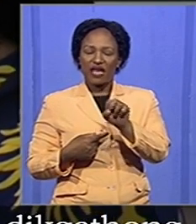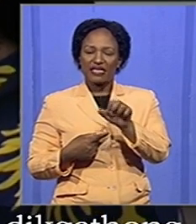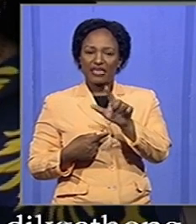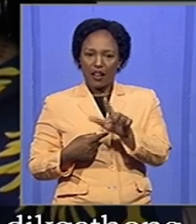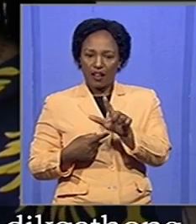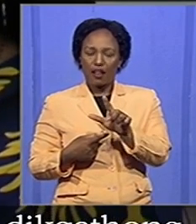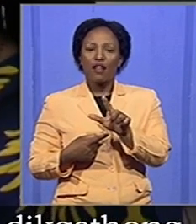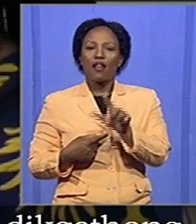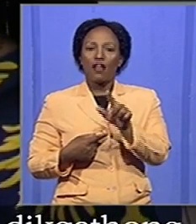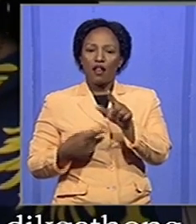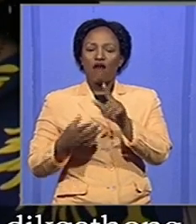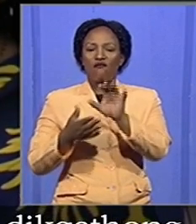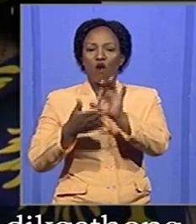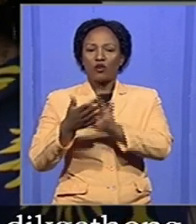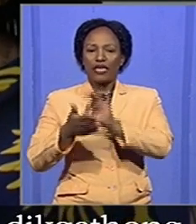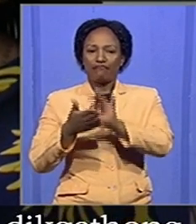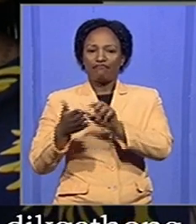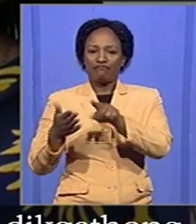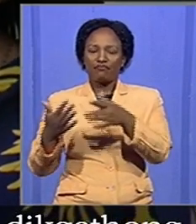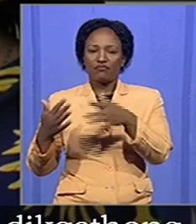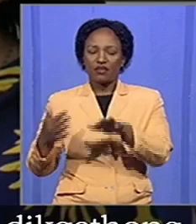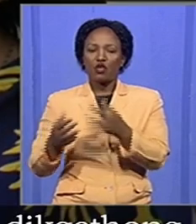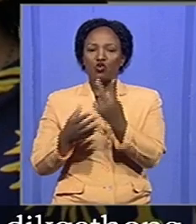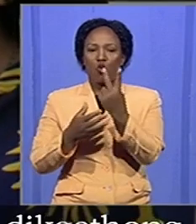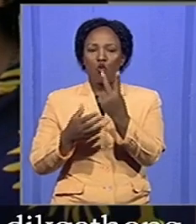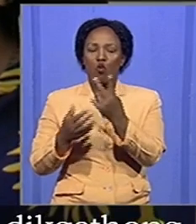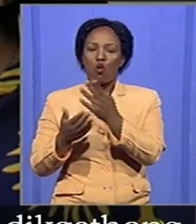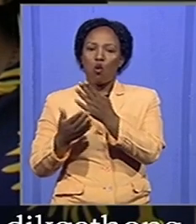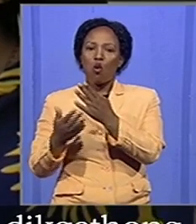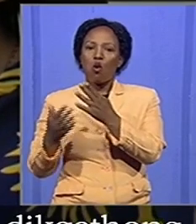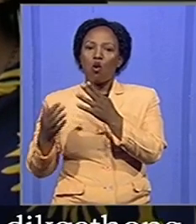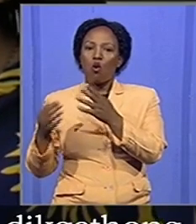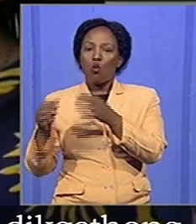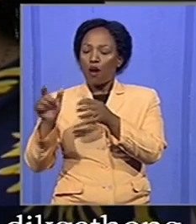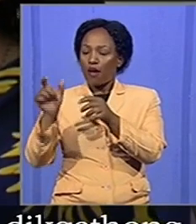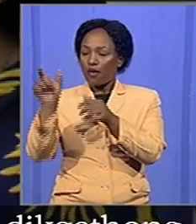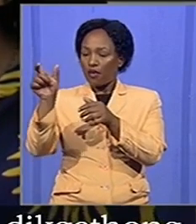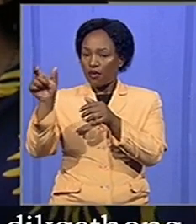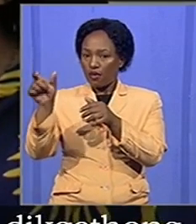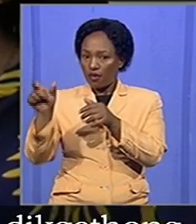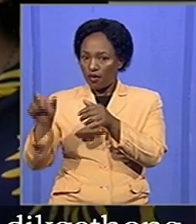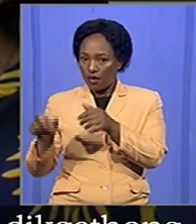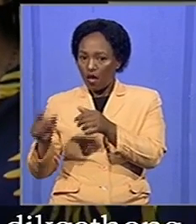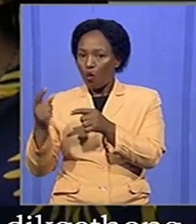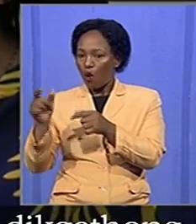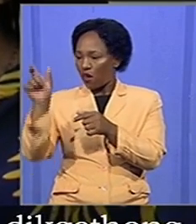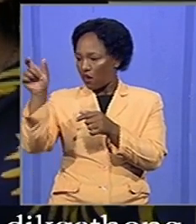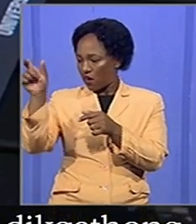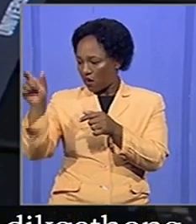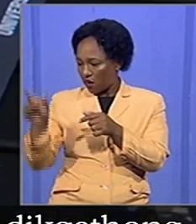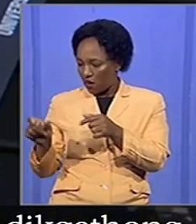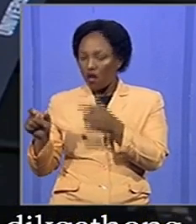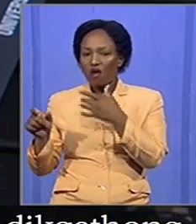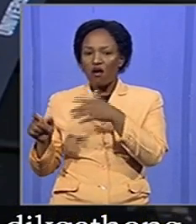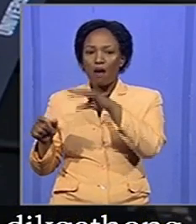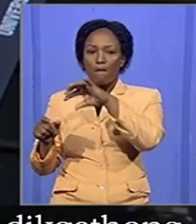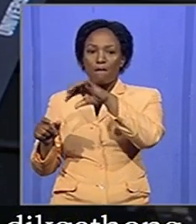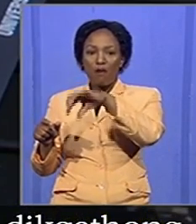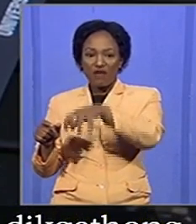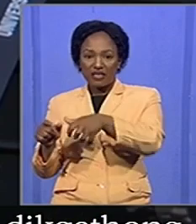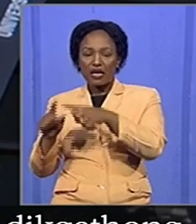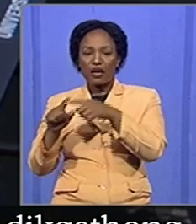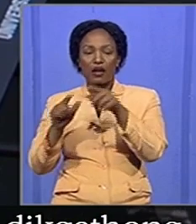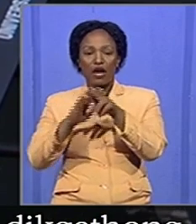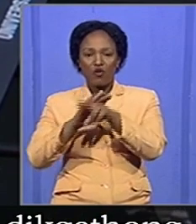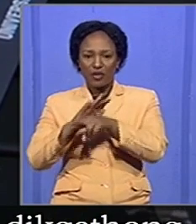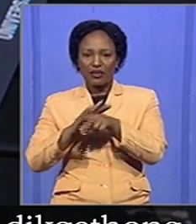column national ballot. Then the other one will be a single column UBT to accommodate the provincial and the regional